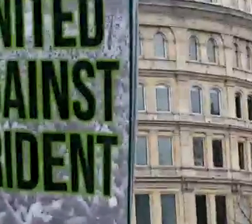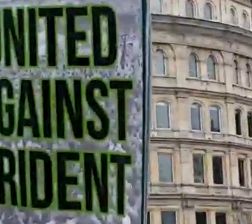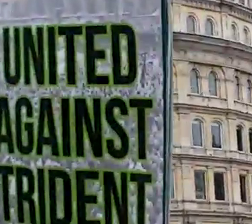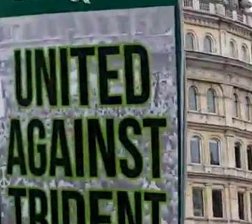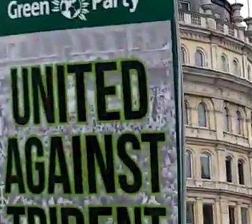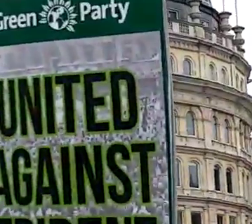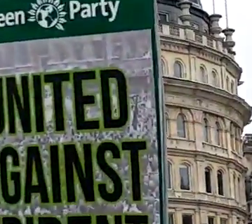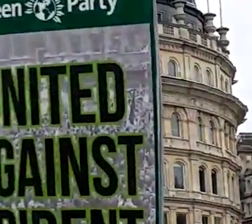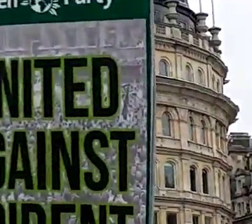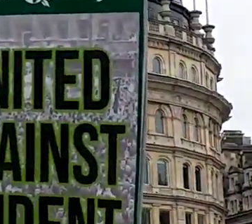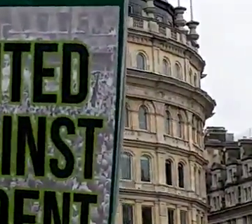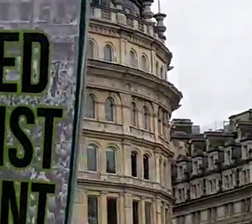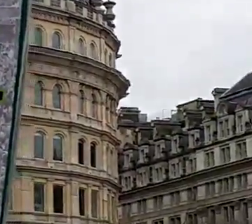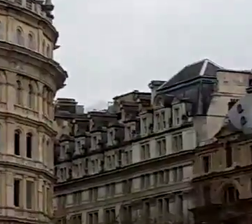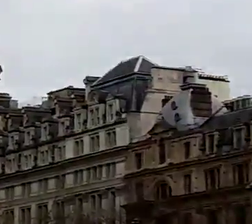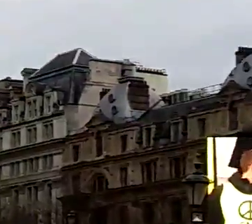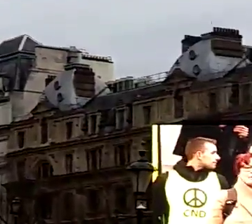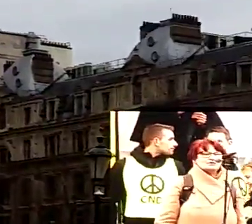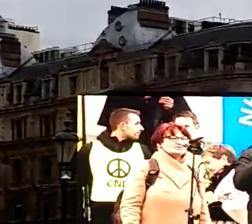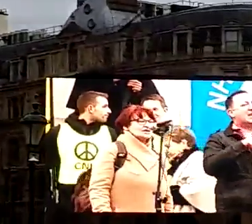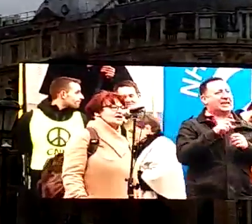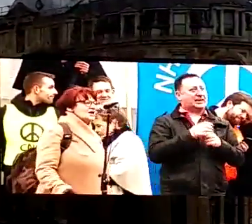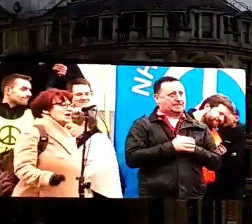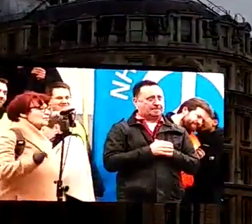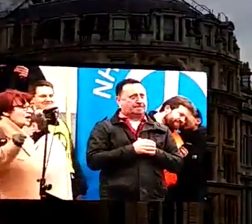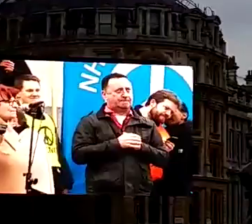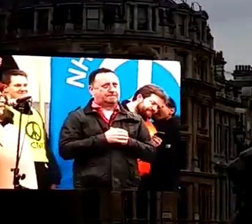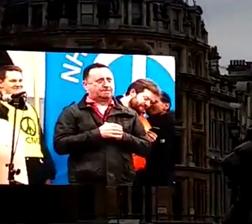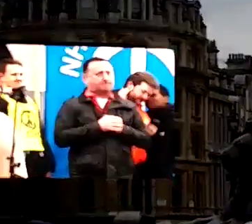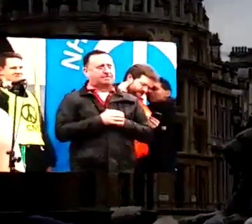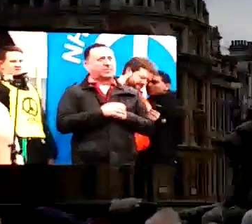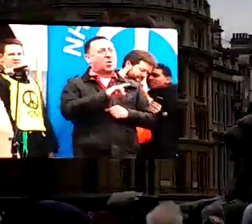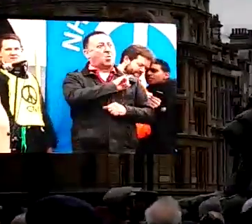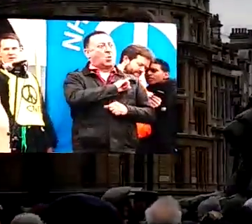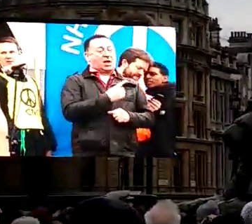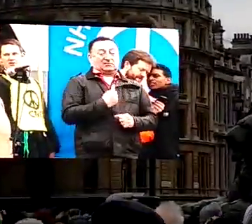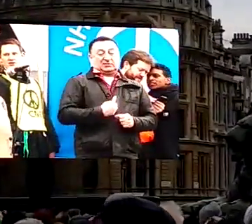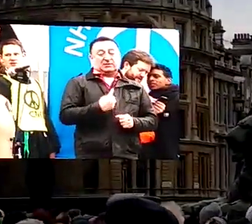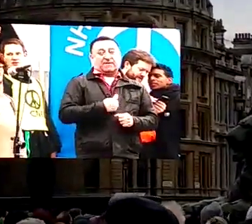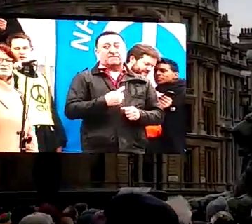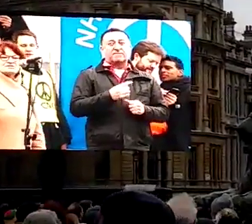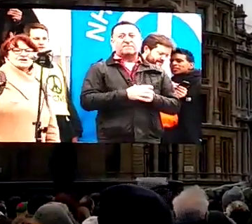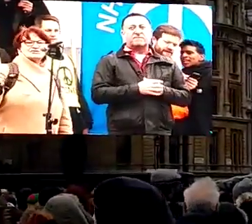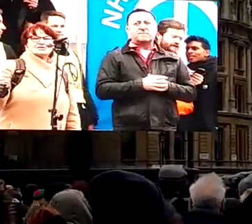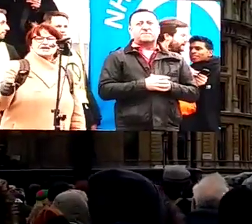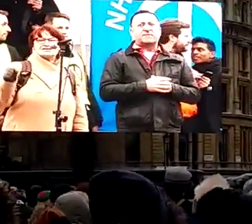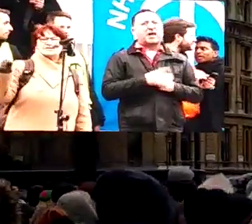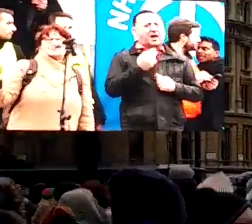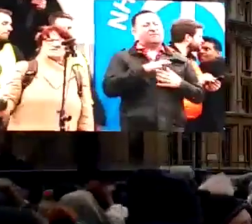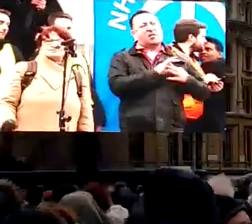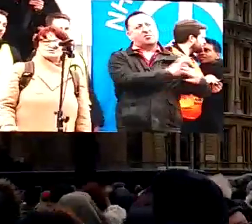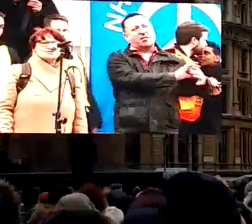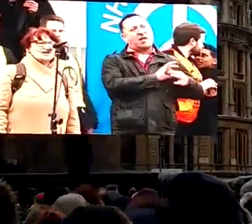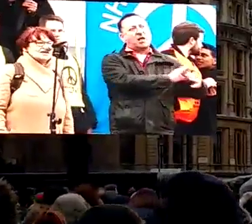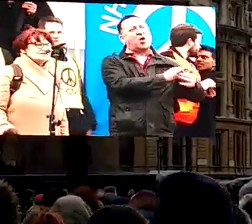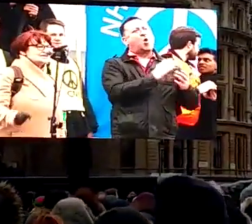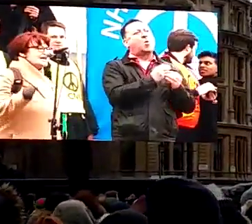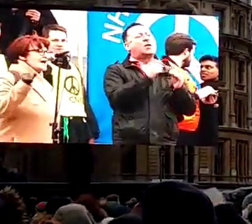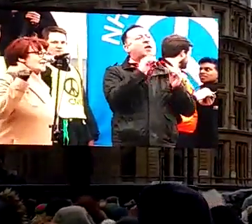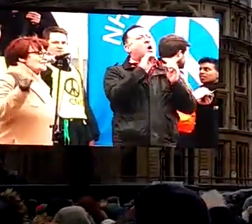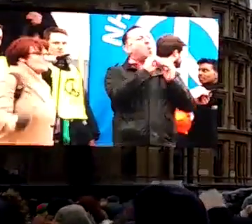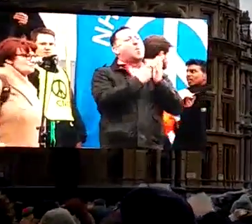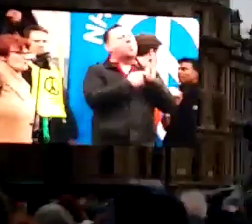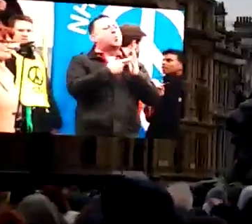And with the campaign for nuclear disarmament, and why personally I am associated with Bruce